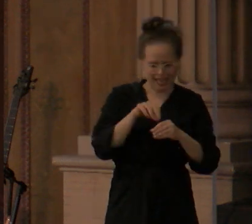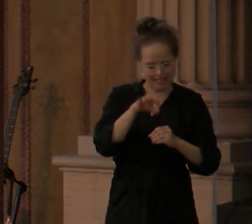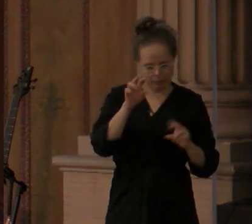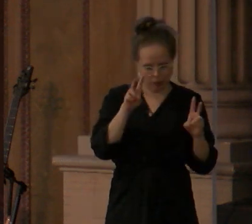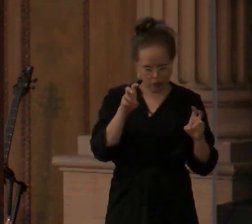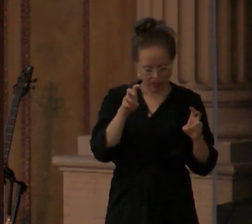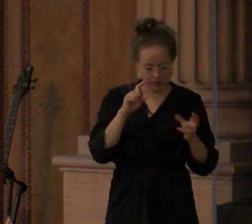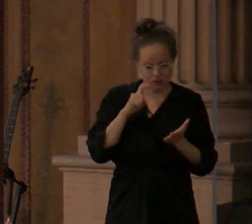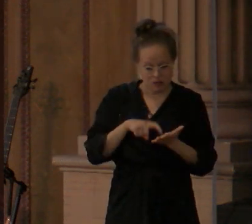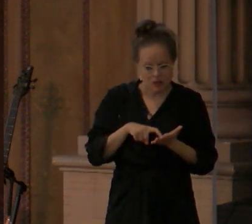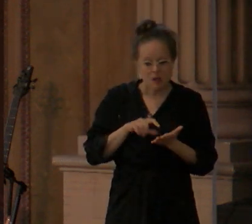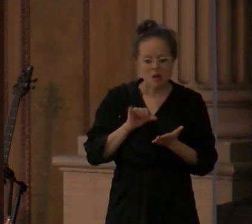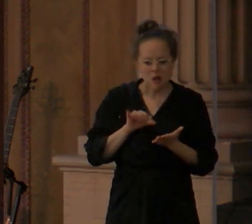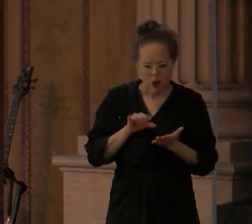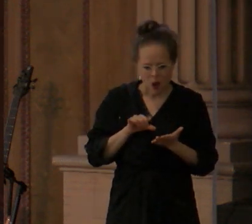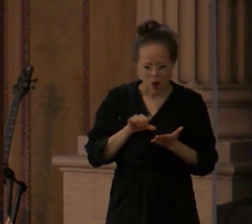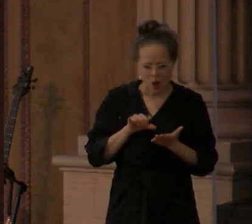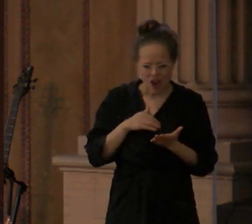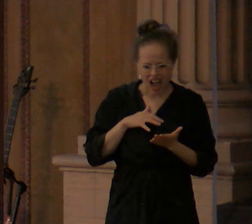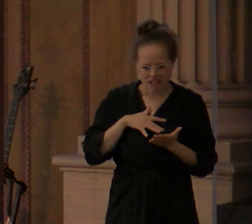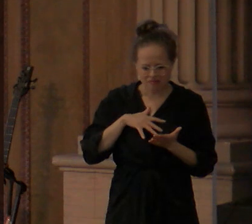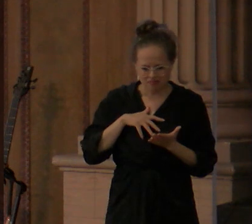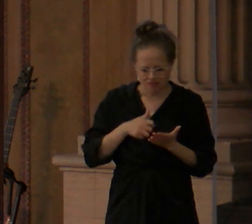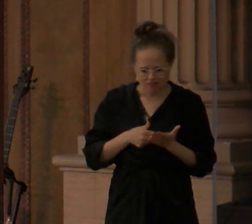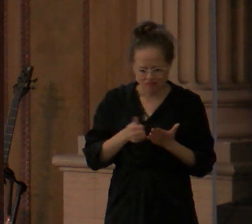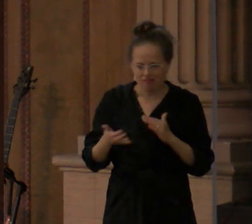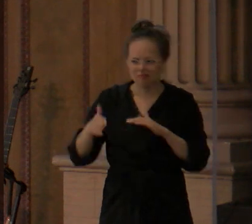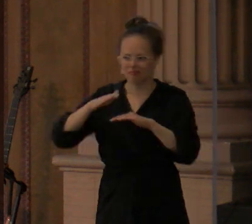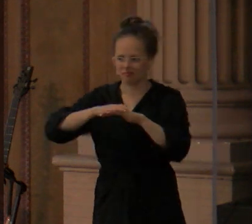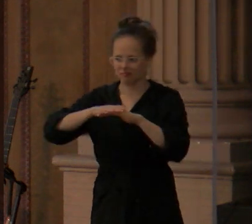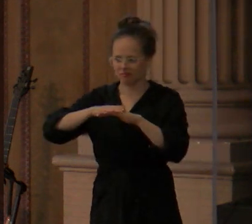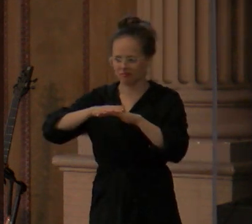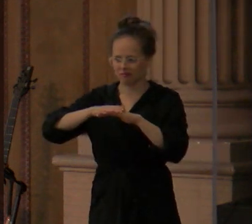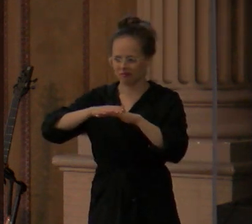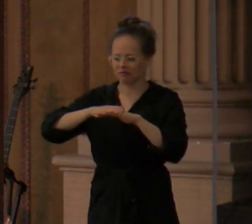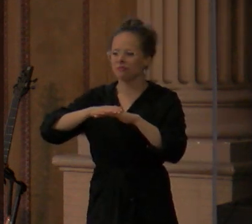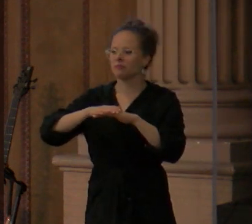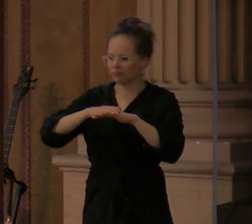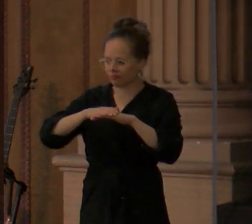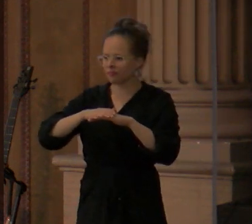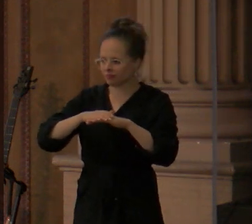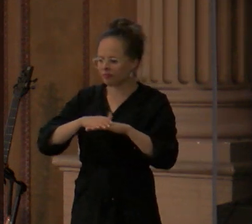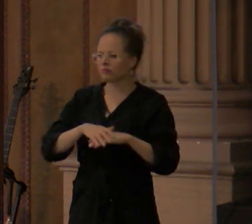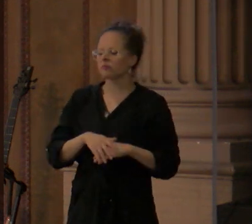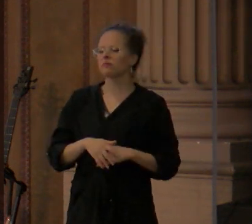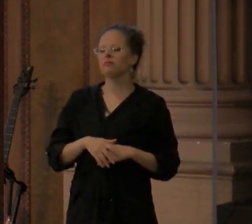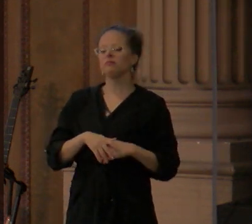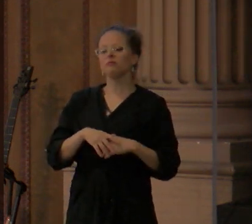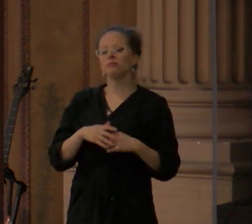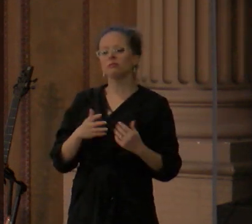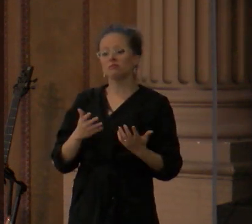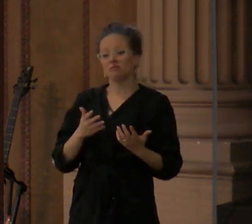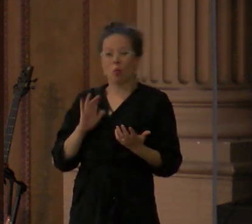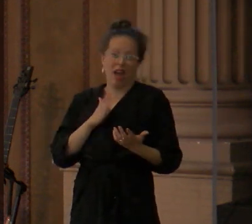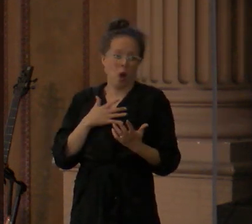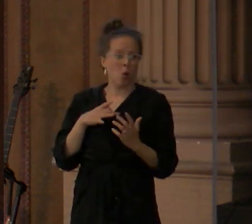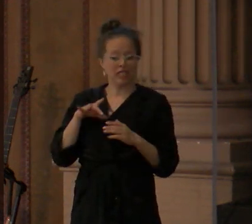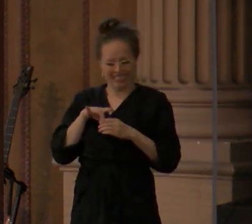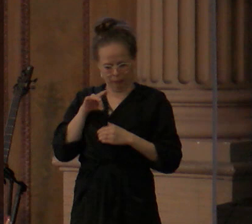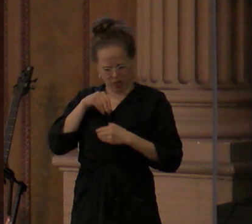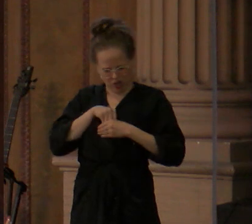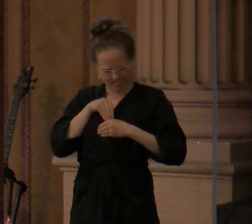So the word of God comes to us and it shows us plainly how sinful we are. And then in response, our spirit is grieved.